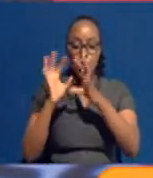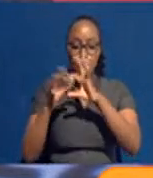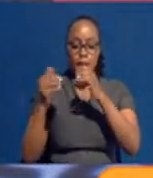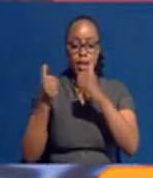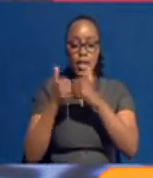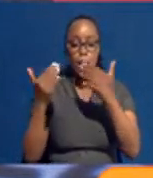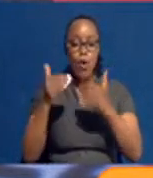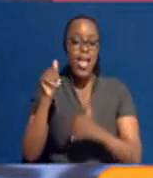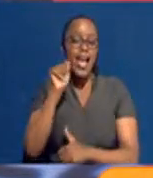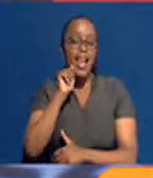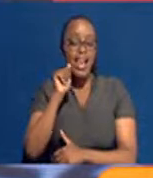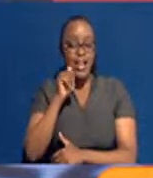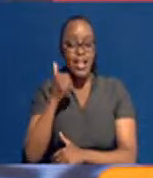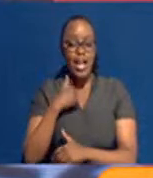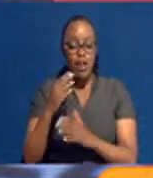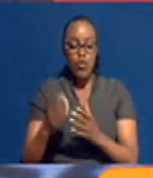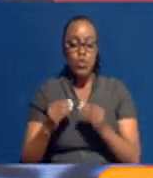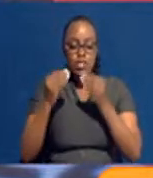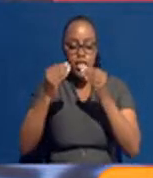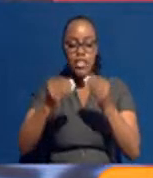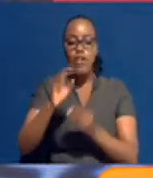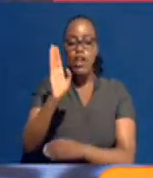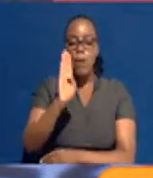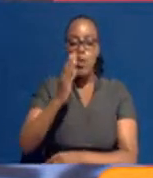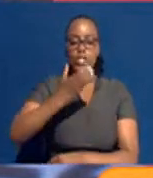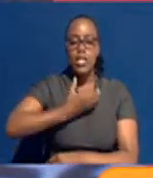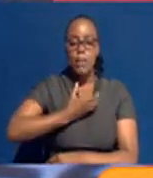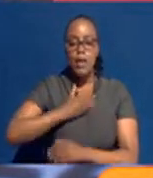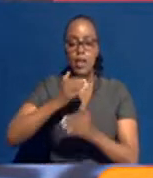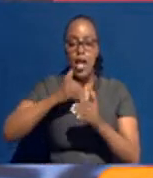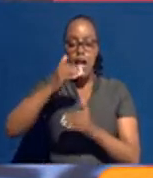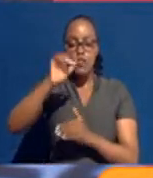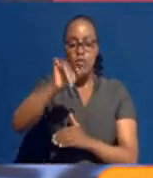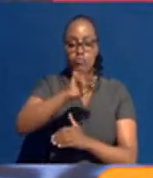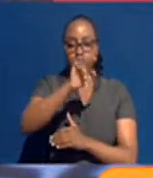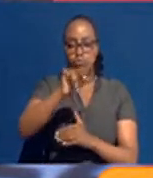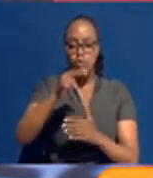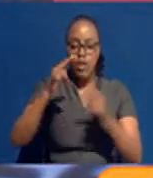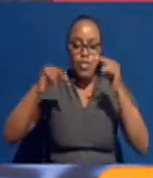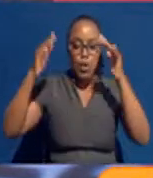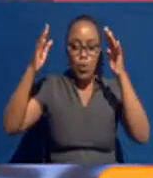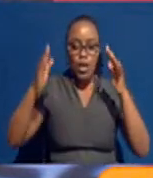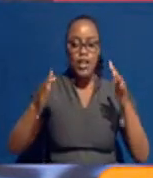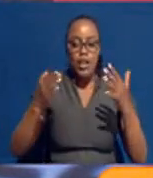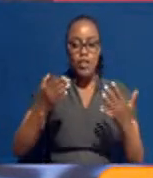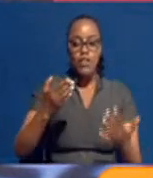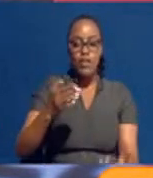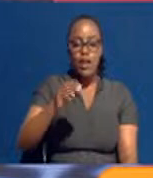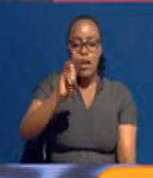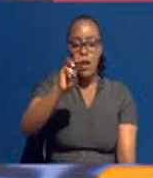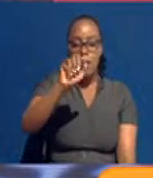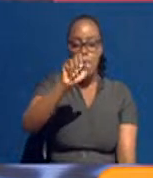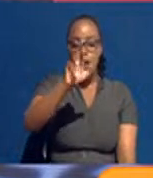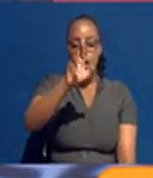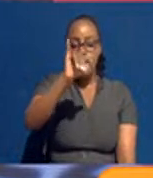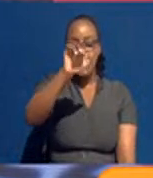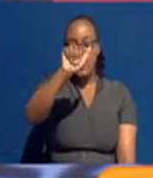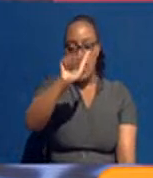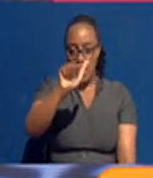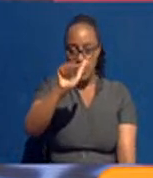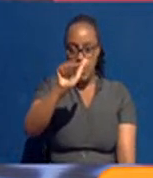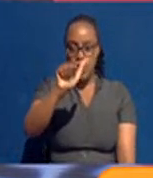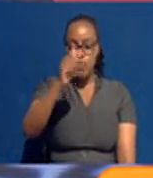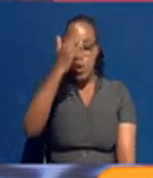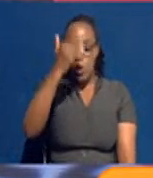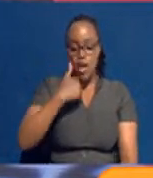in London, was feted with a bronze medal following disqualification of the winner, Russian Mariya Savinova,